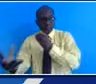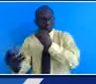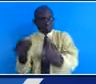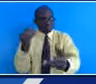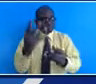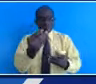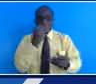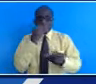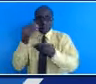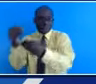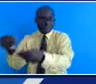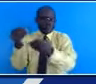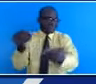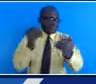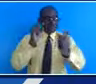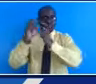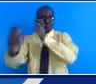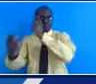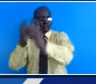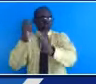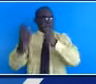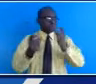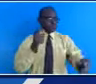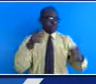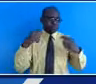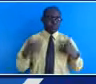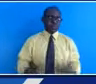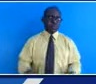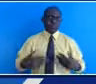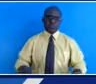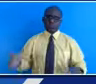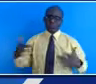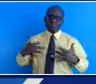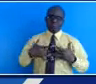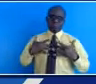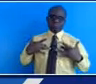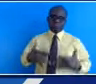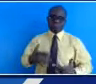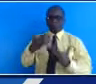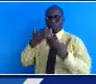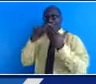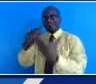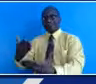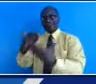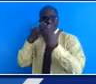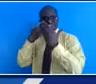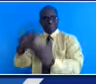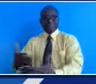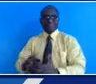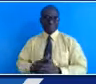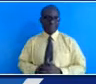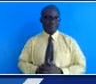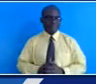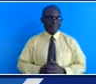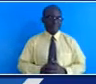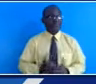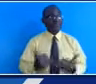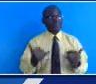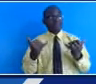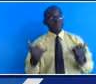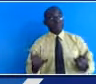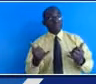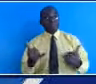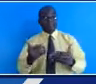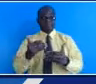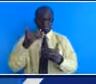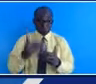In addition, we should, even as we return to business as normal, as businesses reopen, we